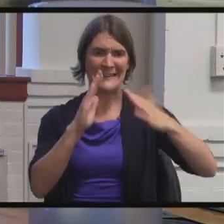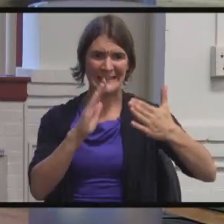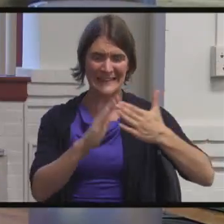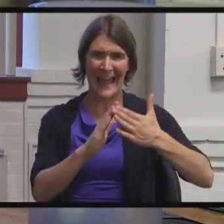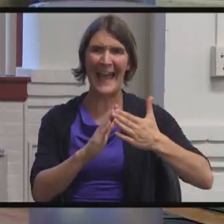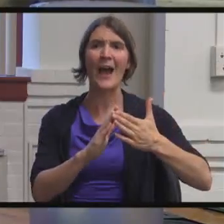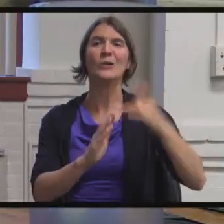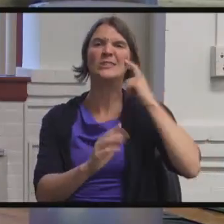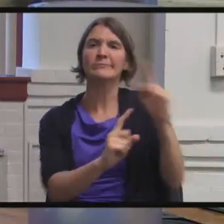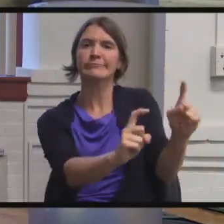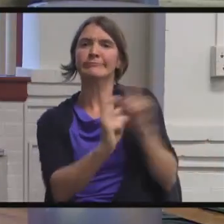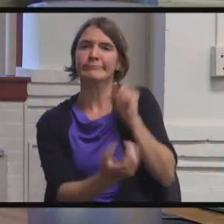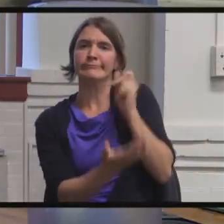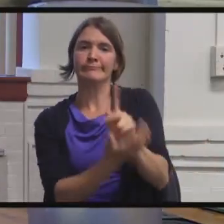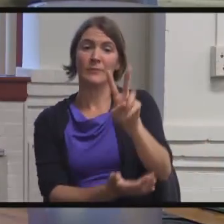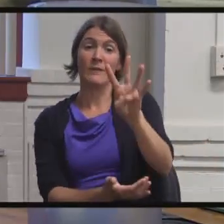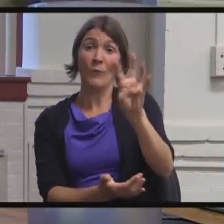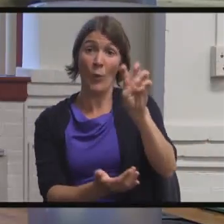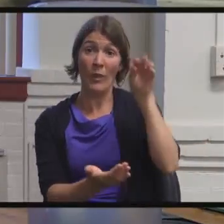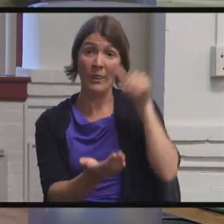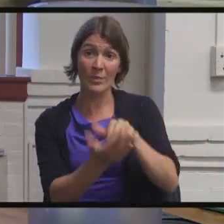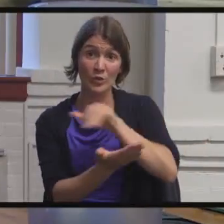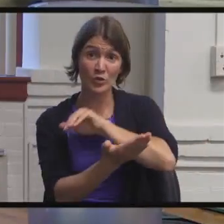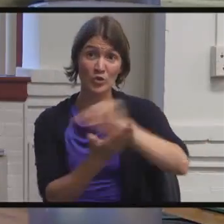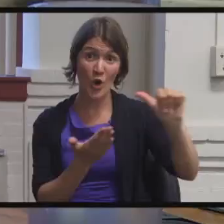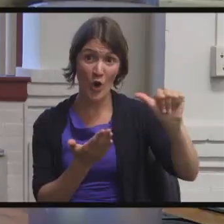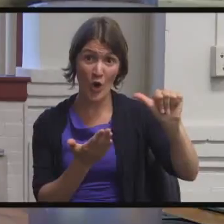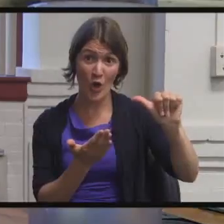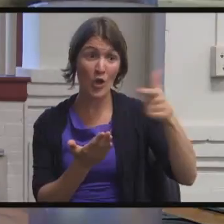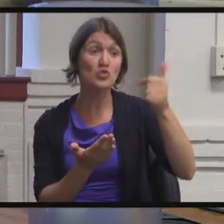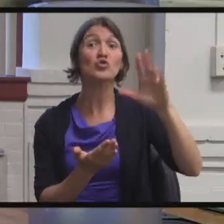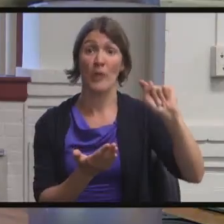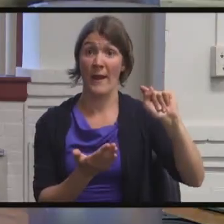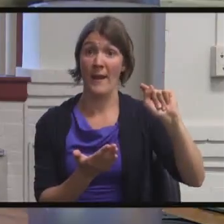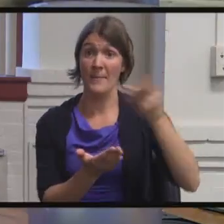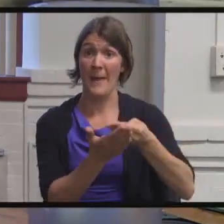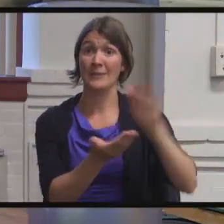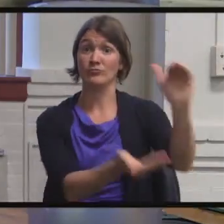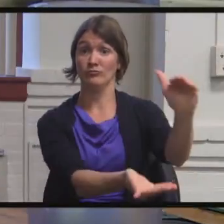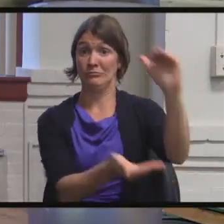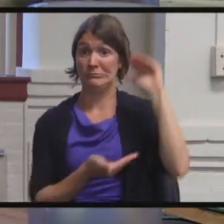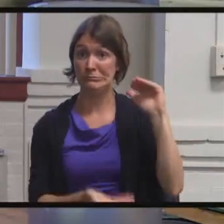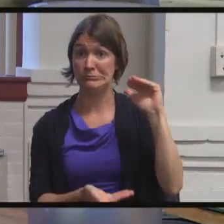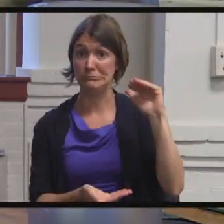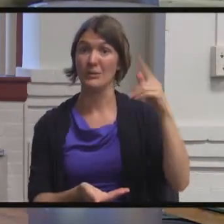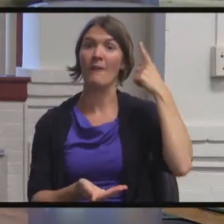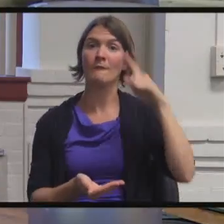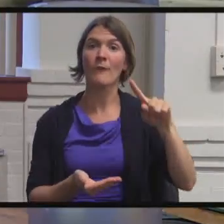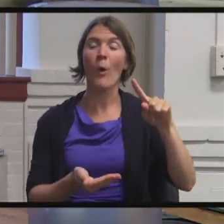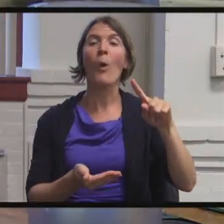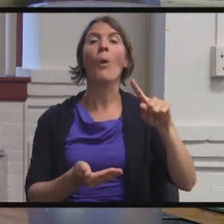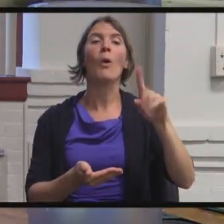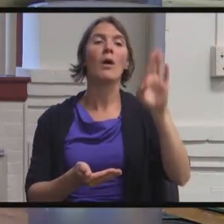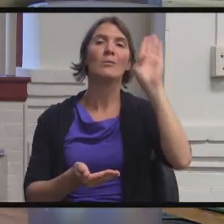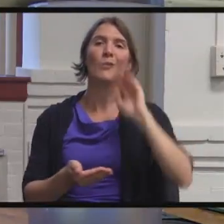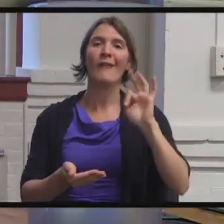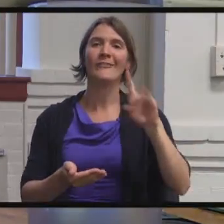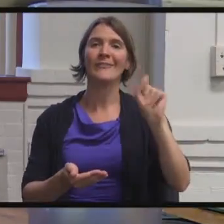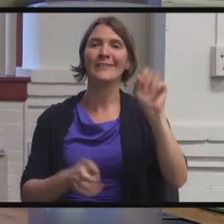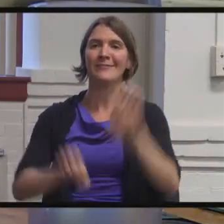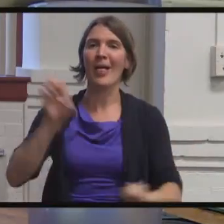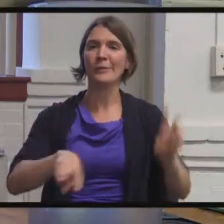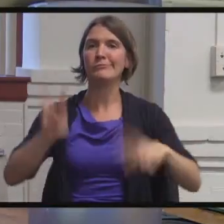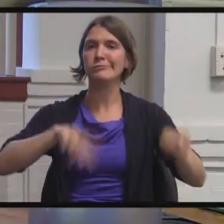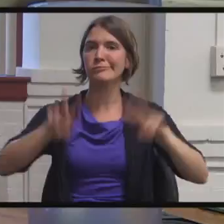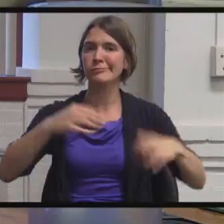is the beneficiary of a $400,000 grant, which will allow us to be doing Brownfields evaluation